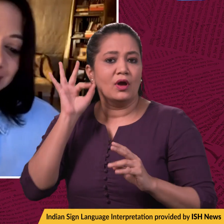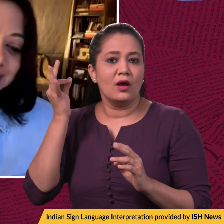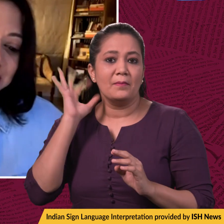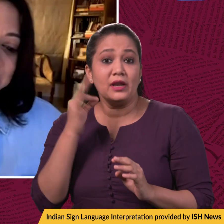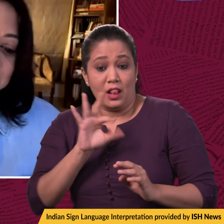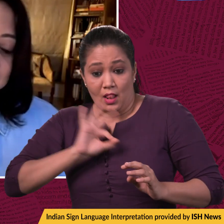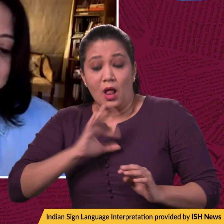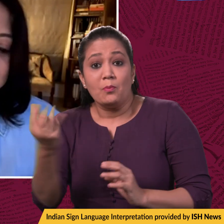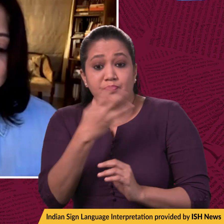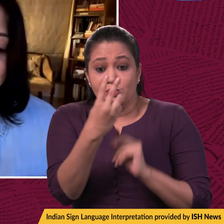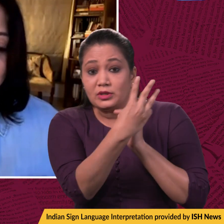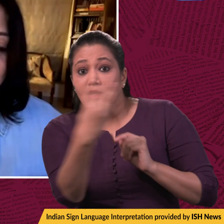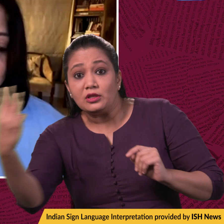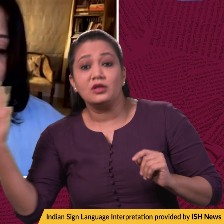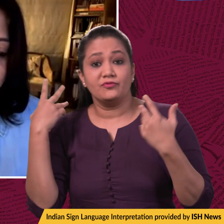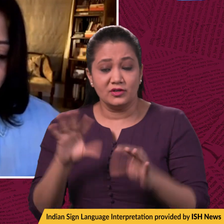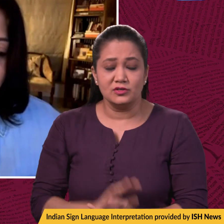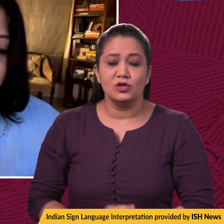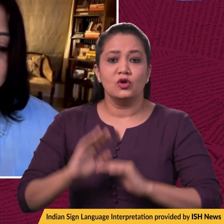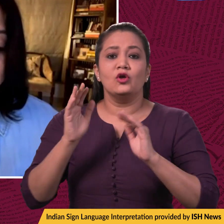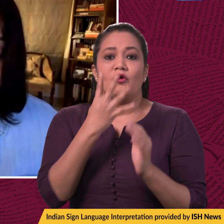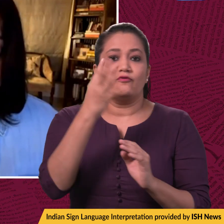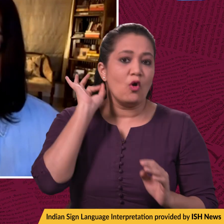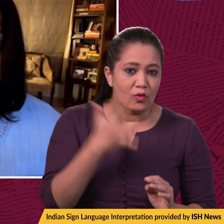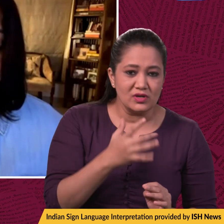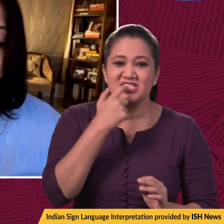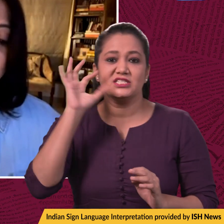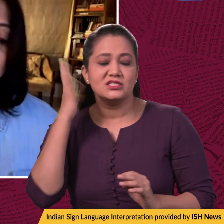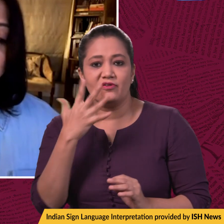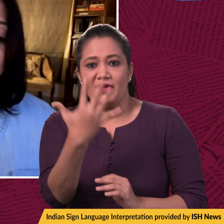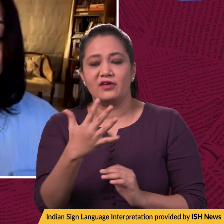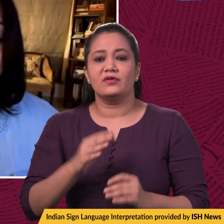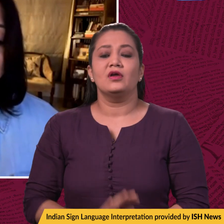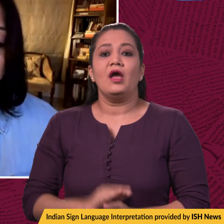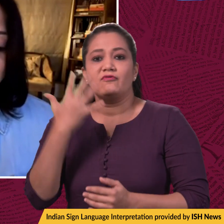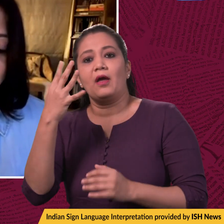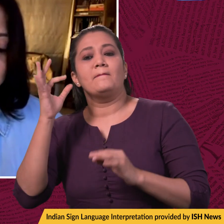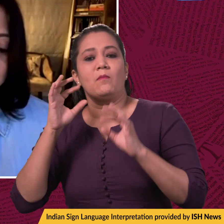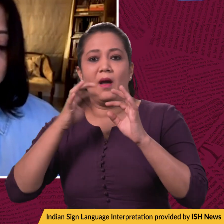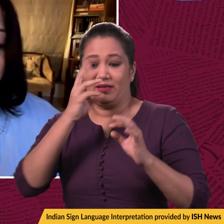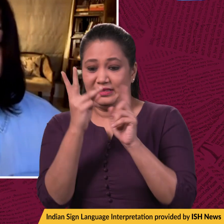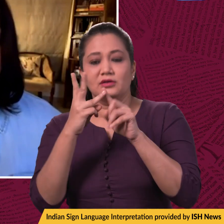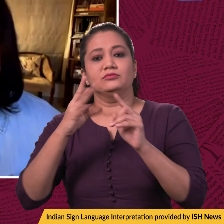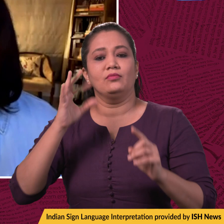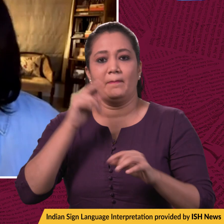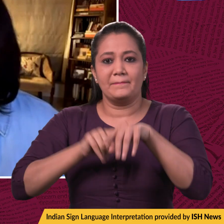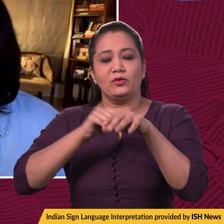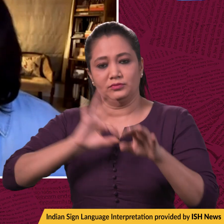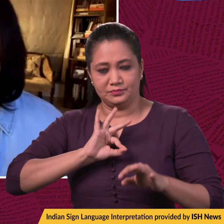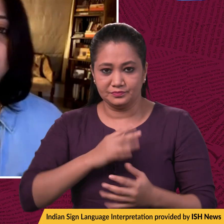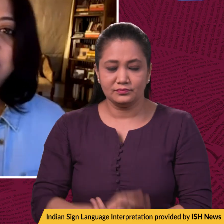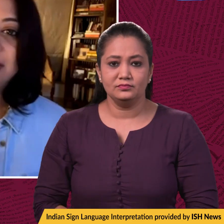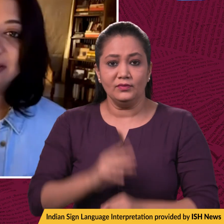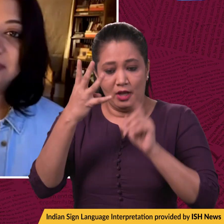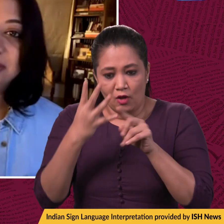each. Para badminton contingent won 4 gold, 7 silver, 5 bronze medals in total. It was the 4th